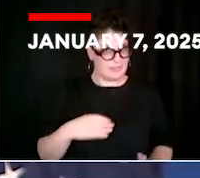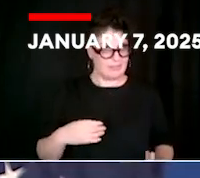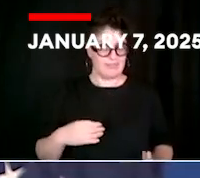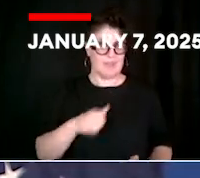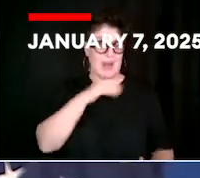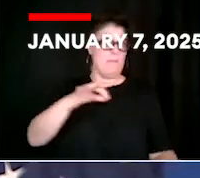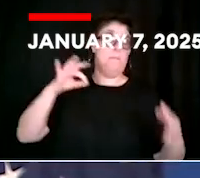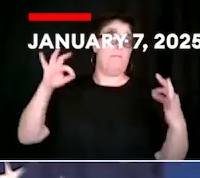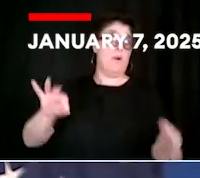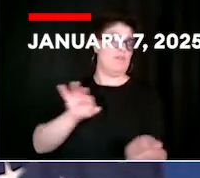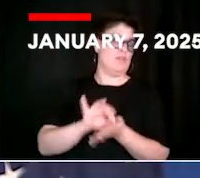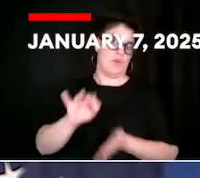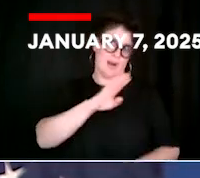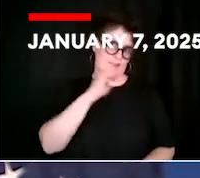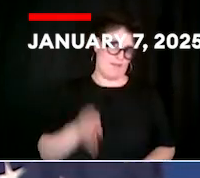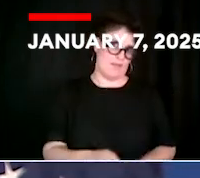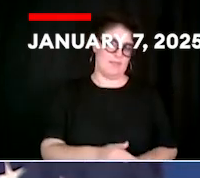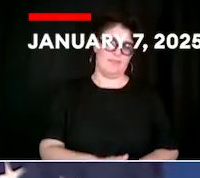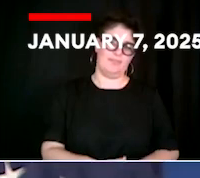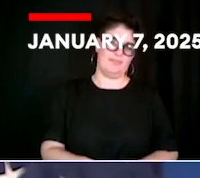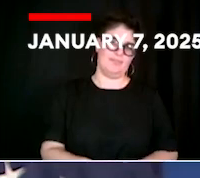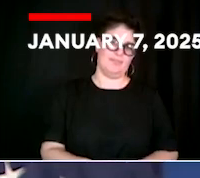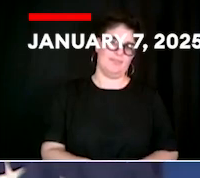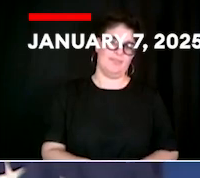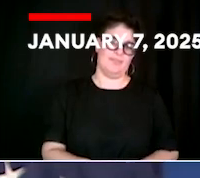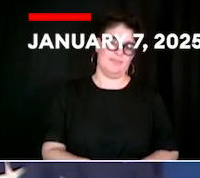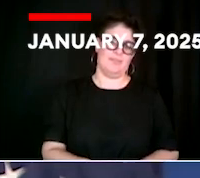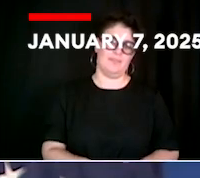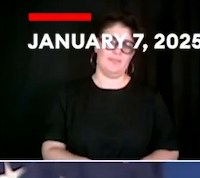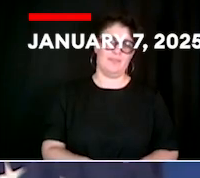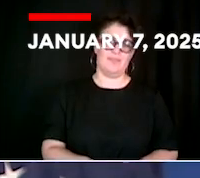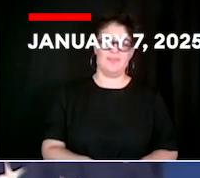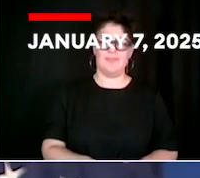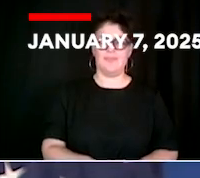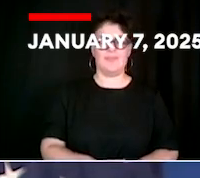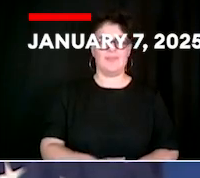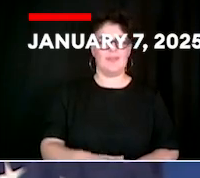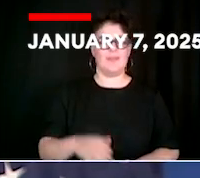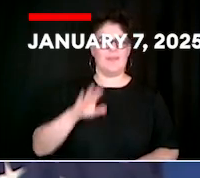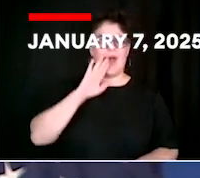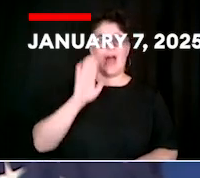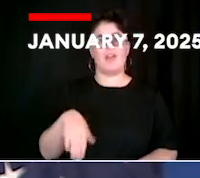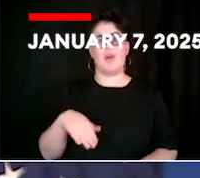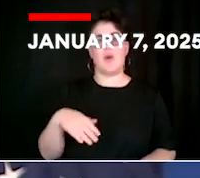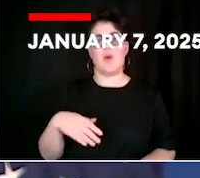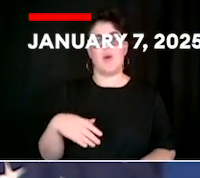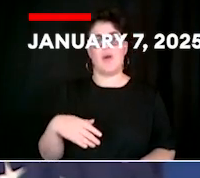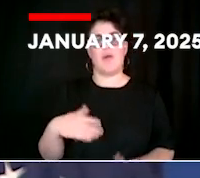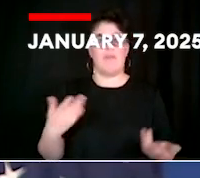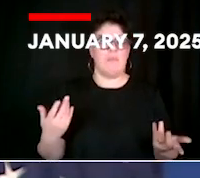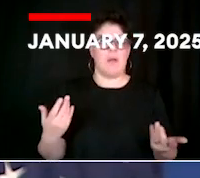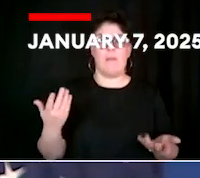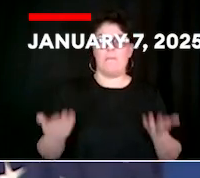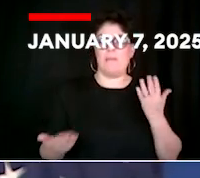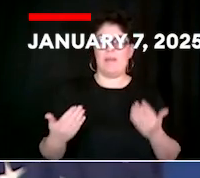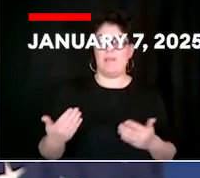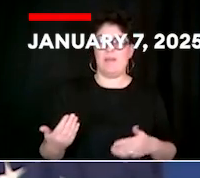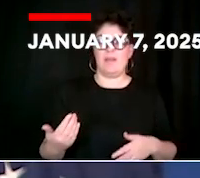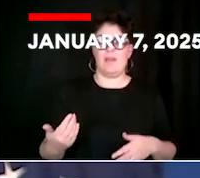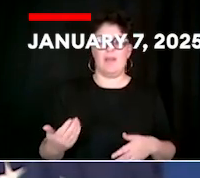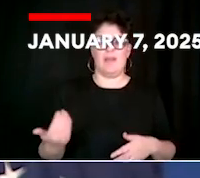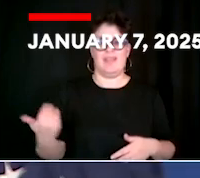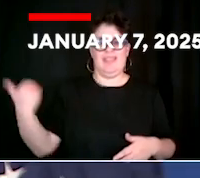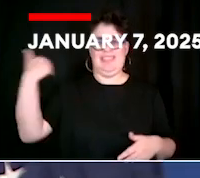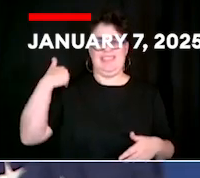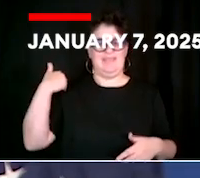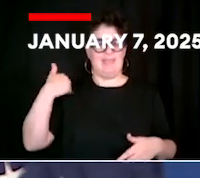I don't even recall. I know I know I probably was 399, and he was not as high as mine. I had to Aaron